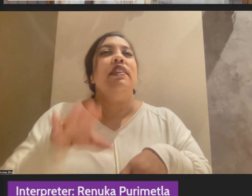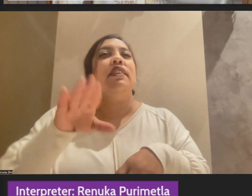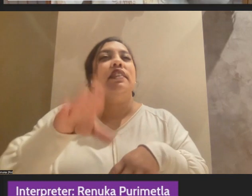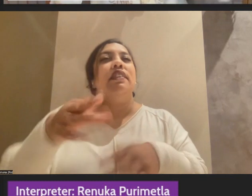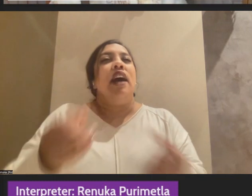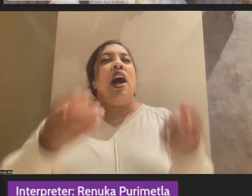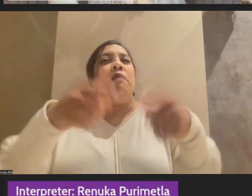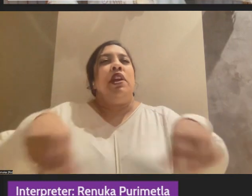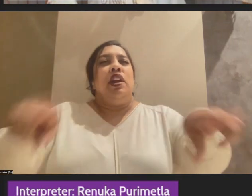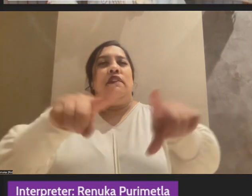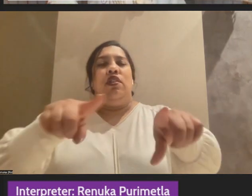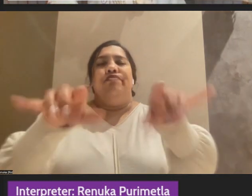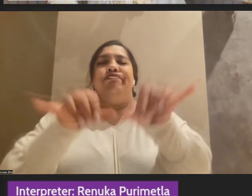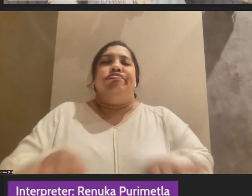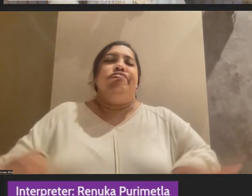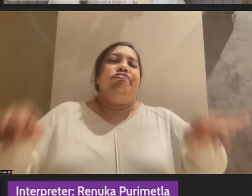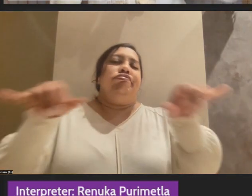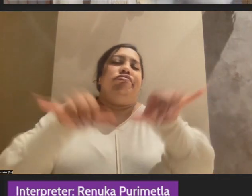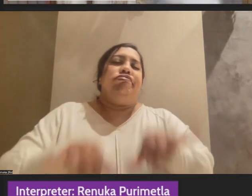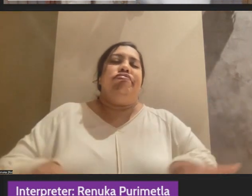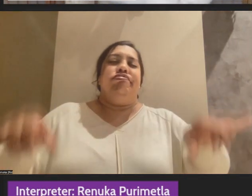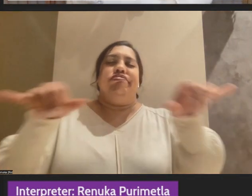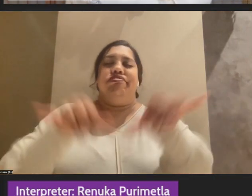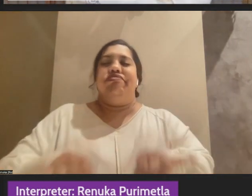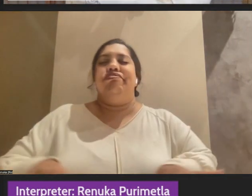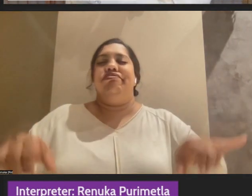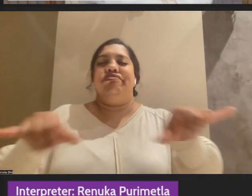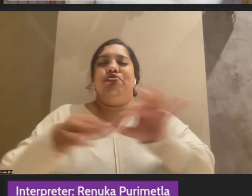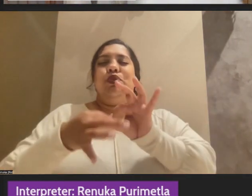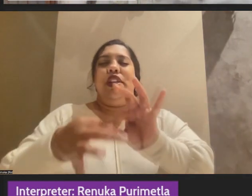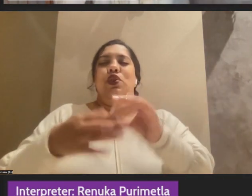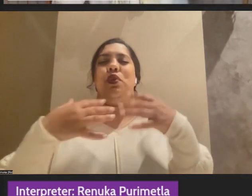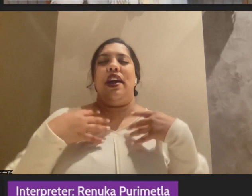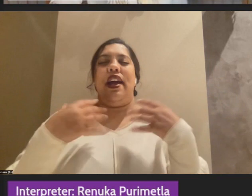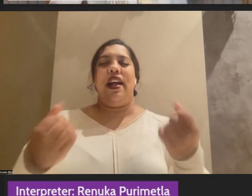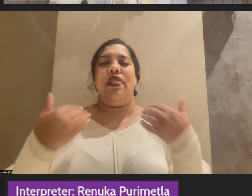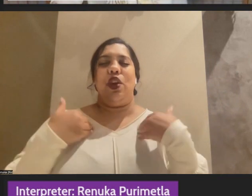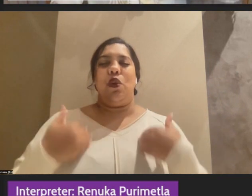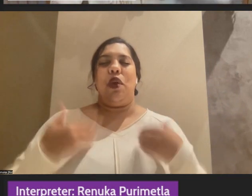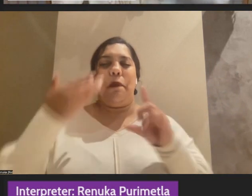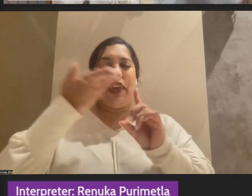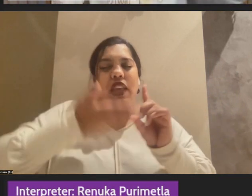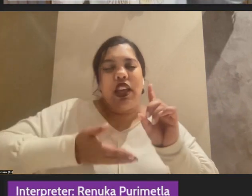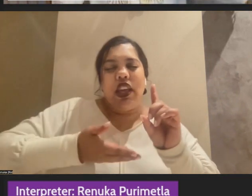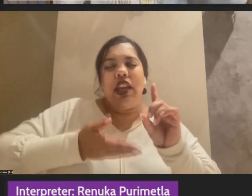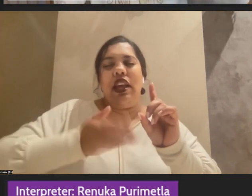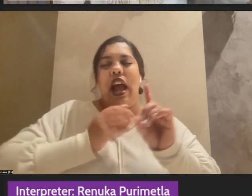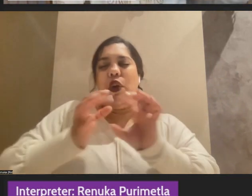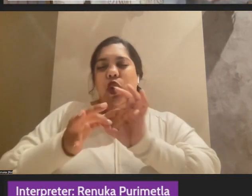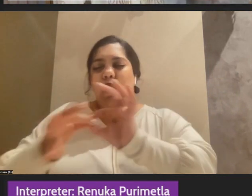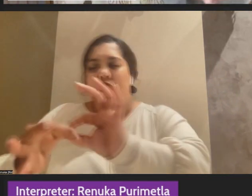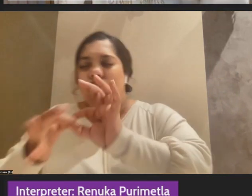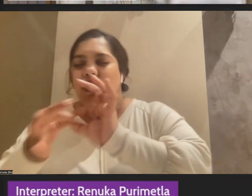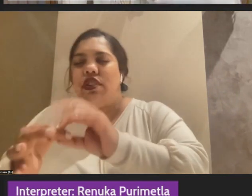well-being, regarding our relationships, regarding politics, regarding how centers and